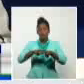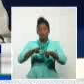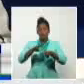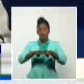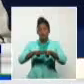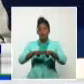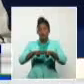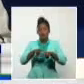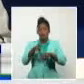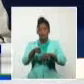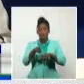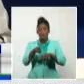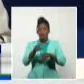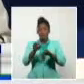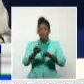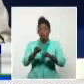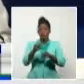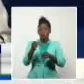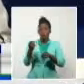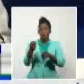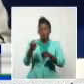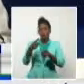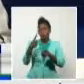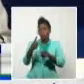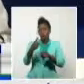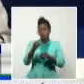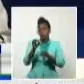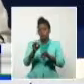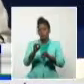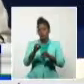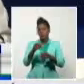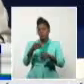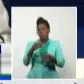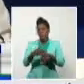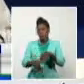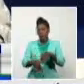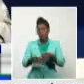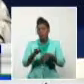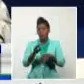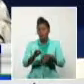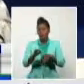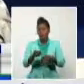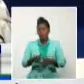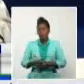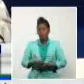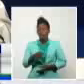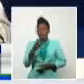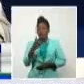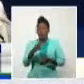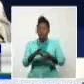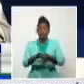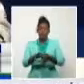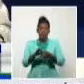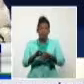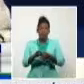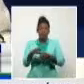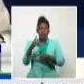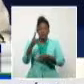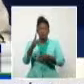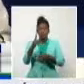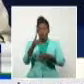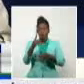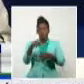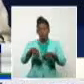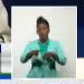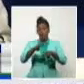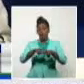Díaz Soto y uno en el hospital Fran País. De los tres graves, Today we have to report that 8 patients